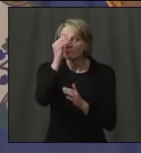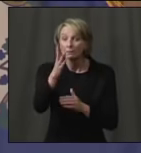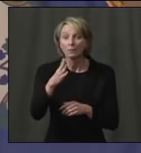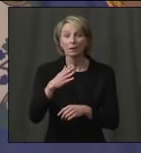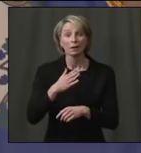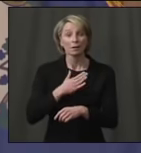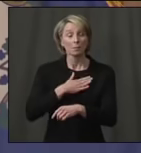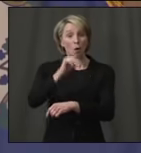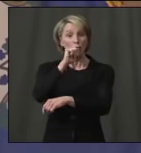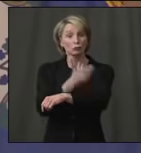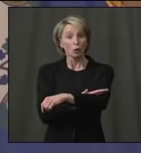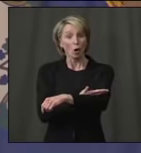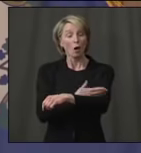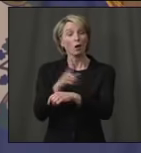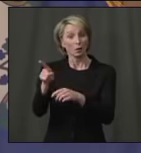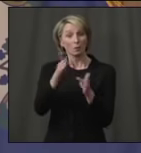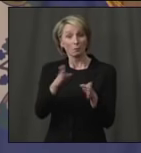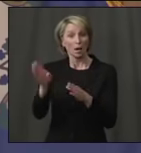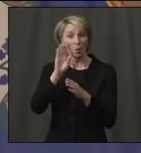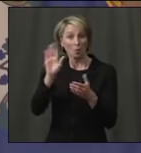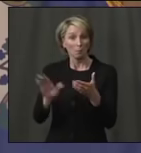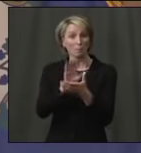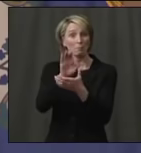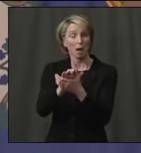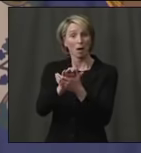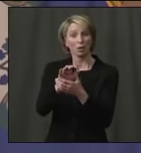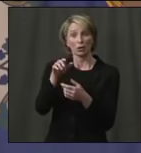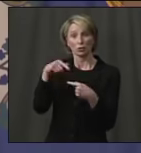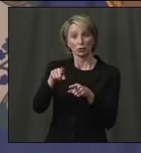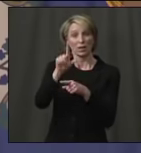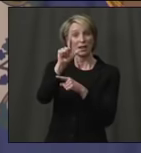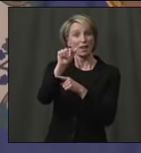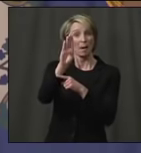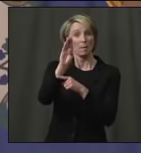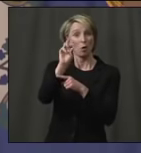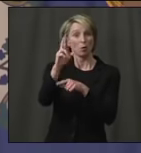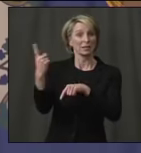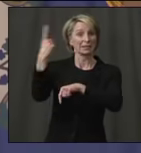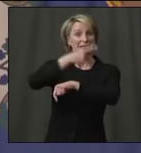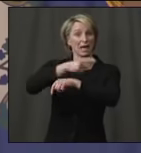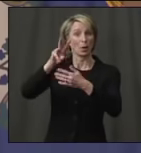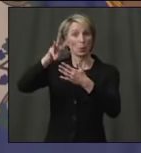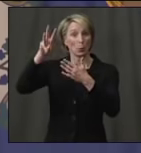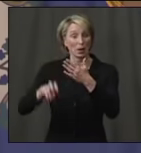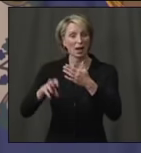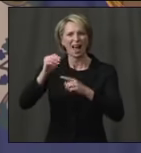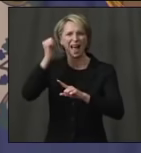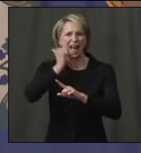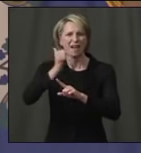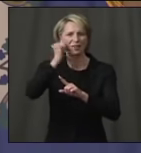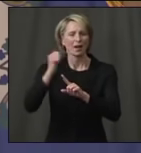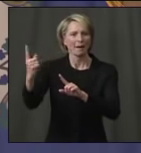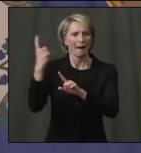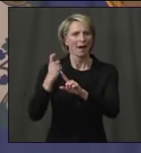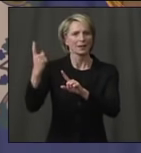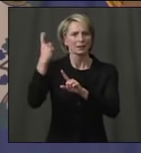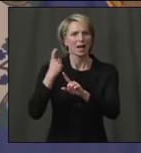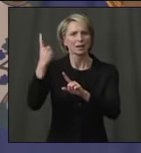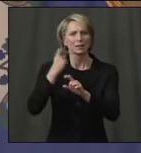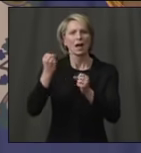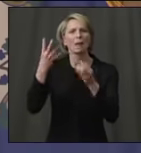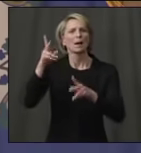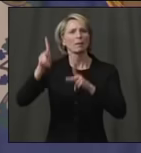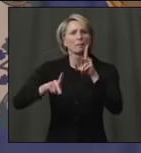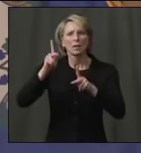over Labor Day weekend, and she asked me the infection count on a daily basis. So I feel in